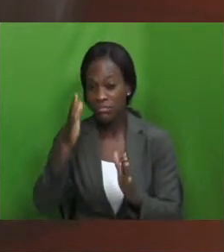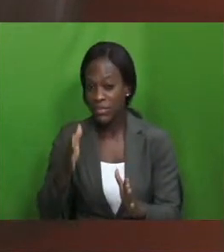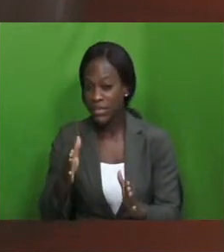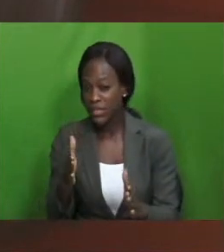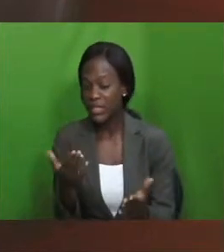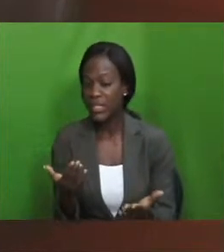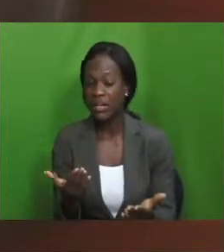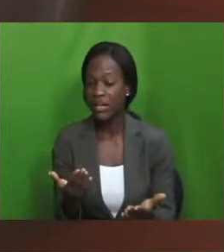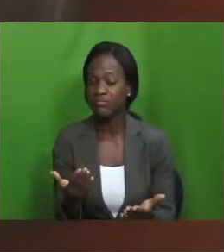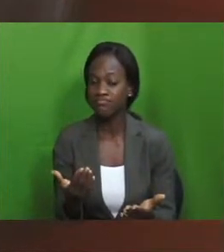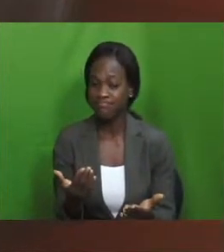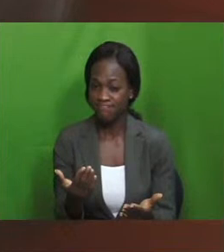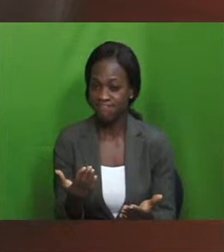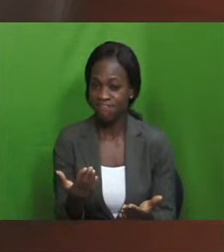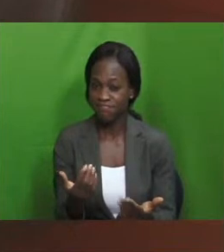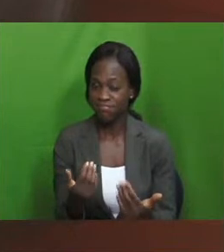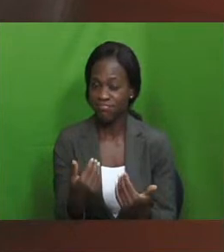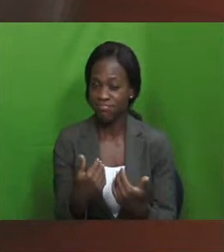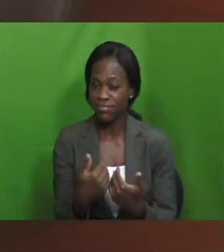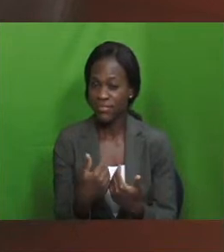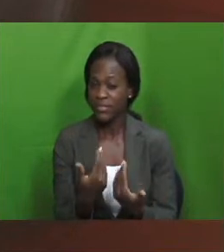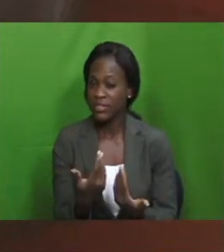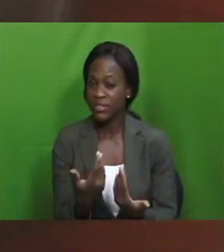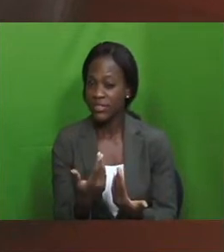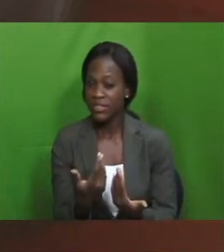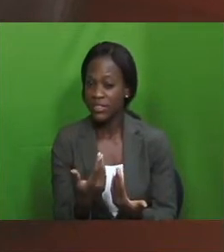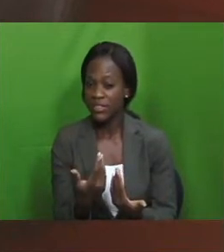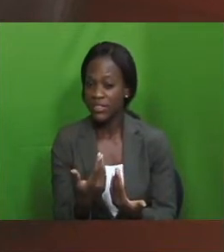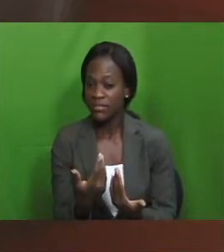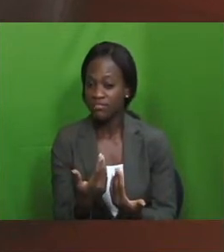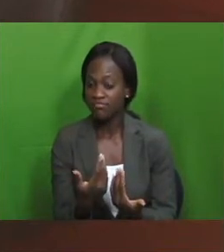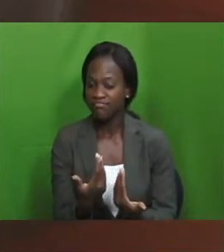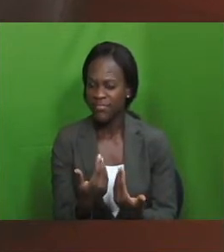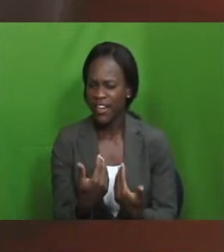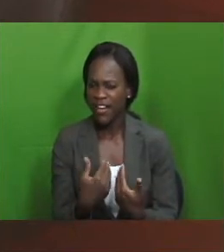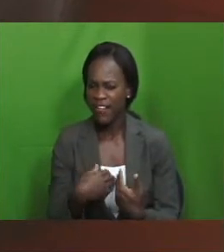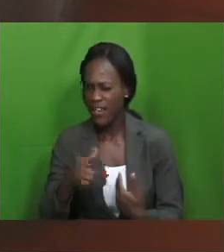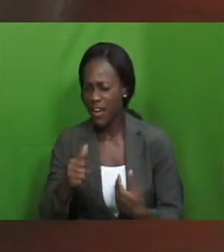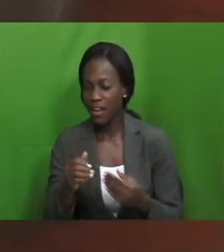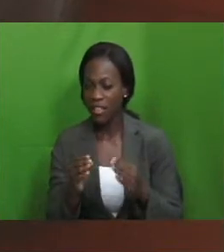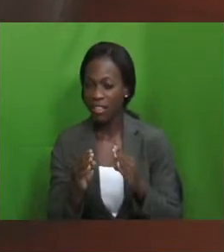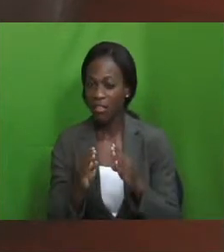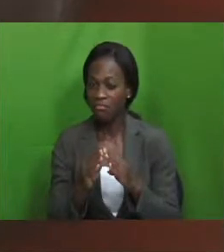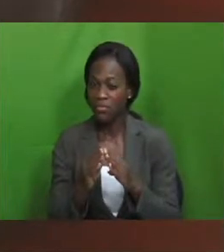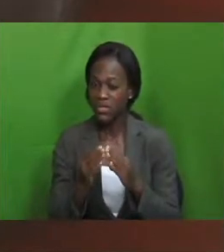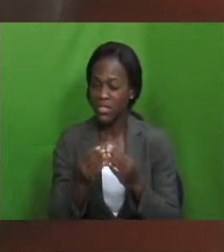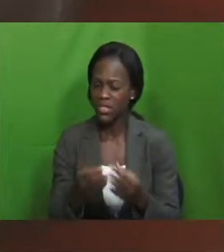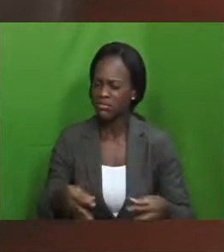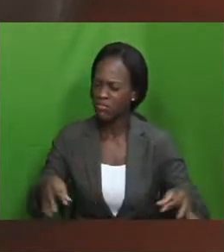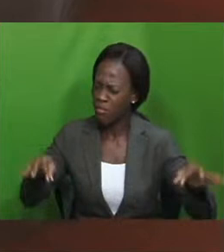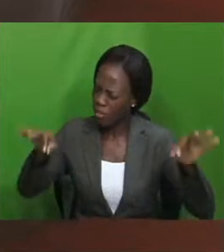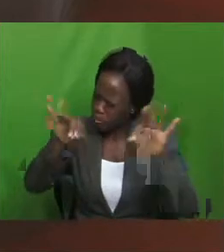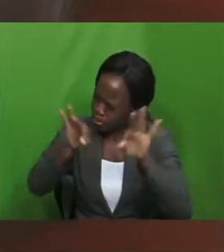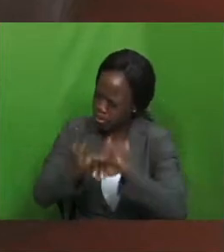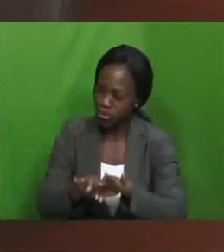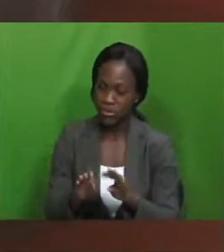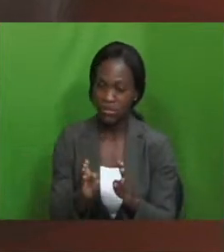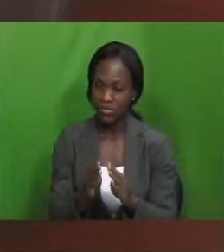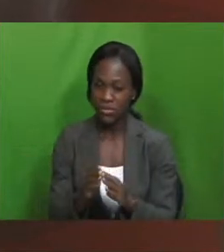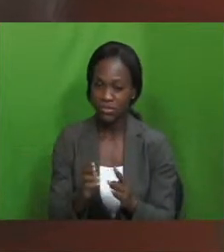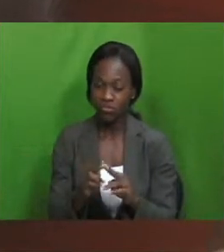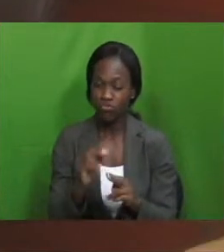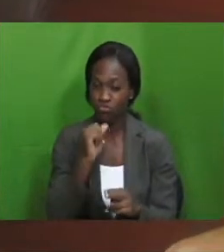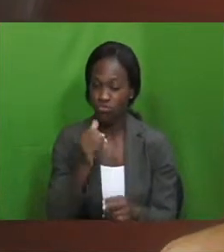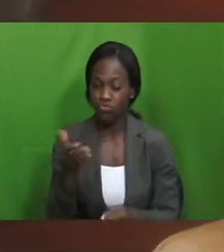to attend a very crucial meeting, and so he's not available. And he